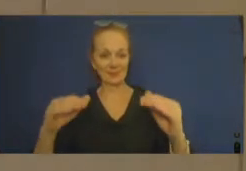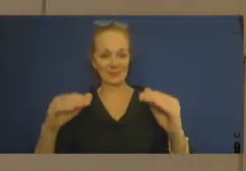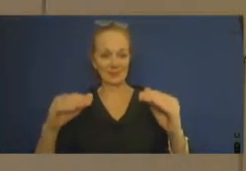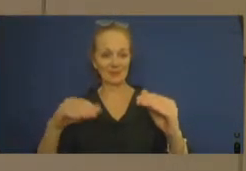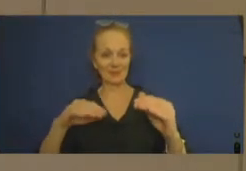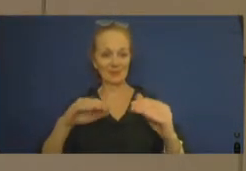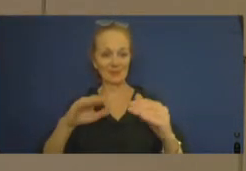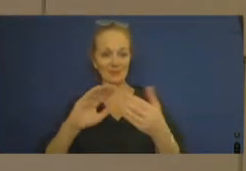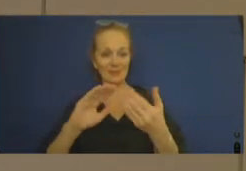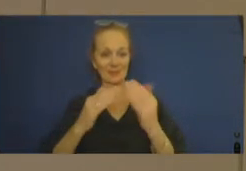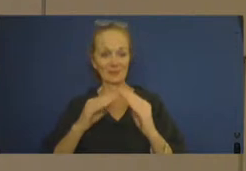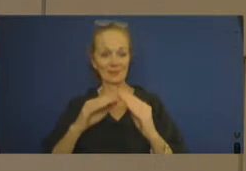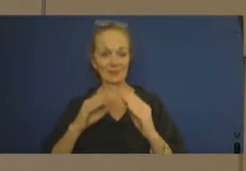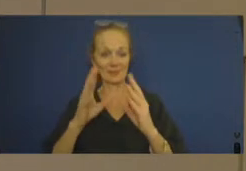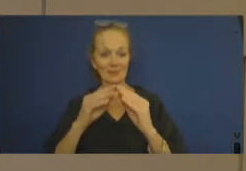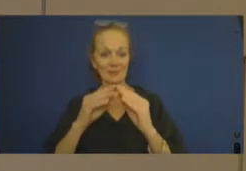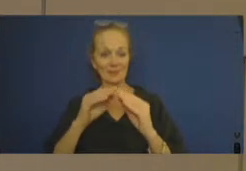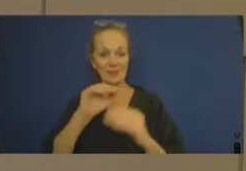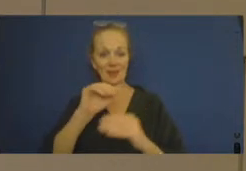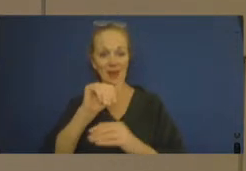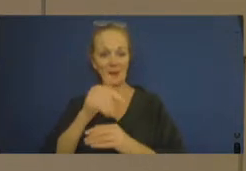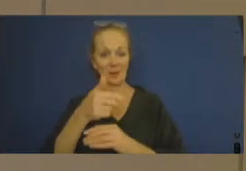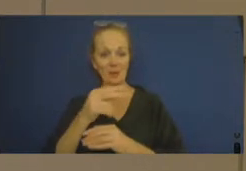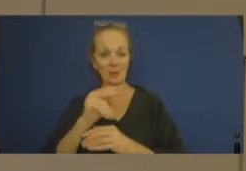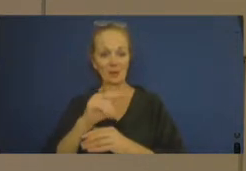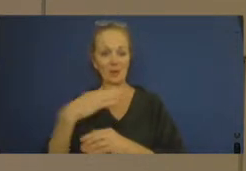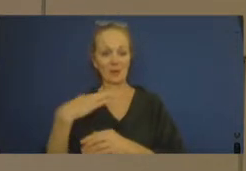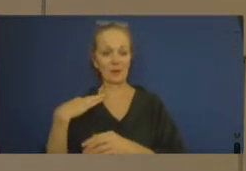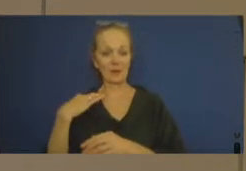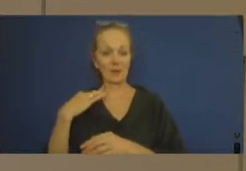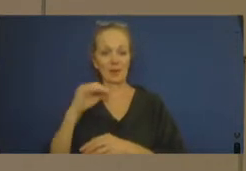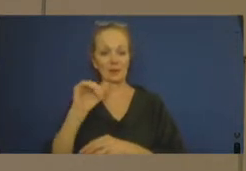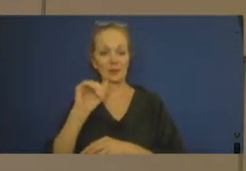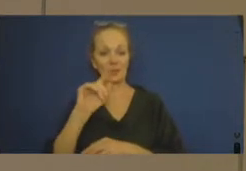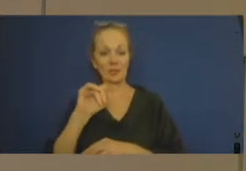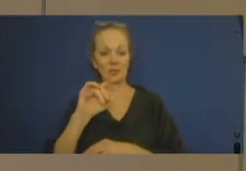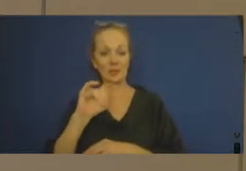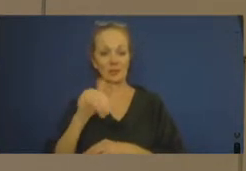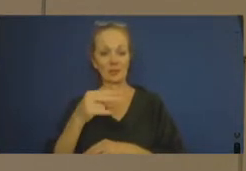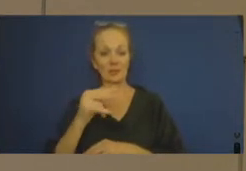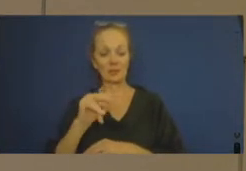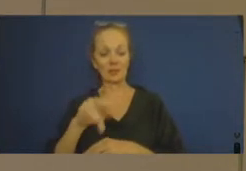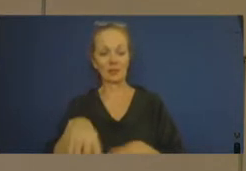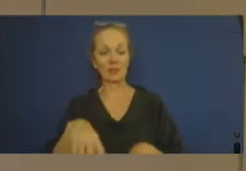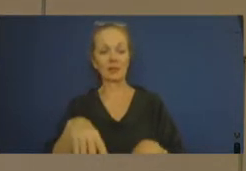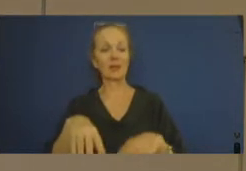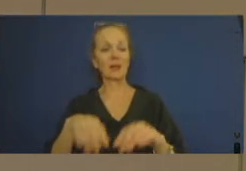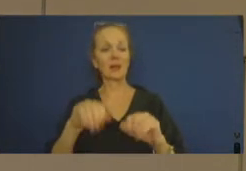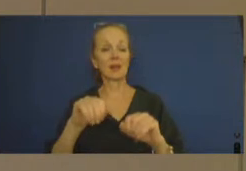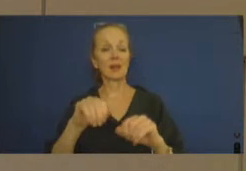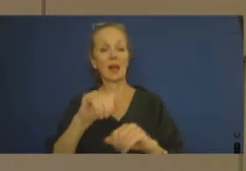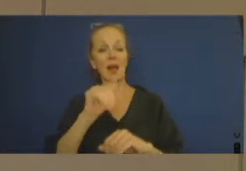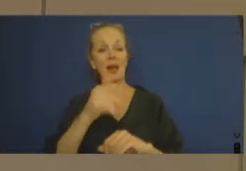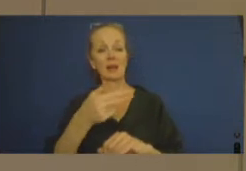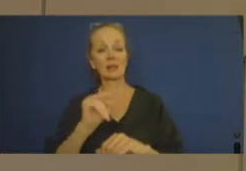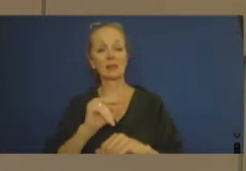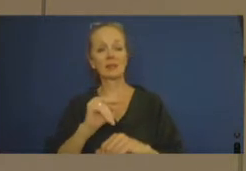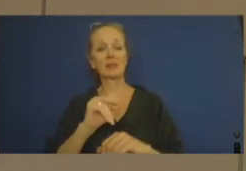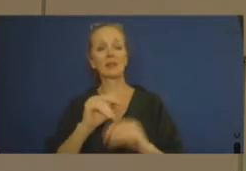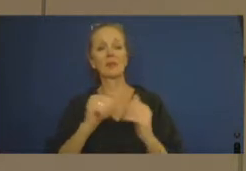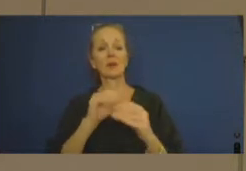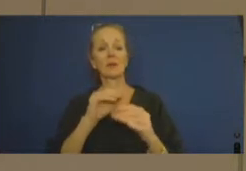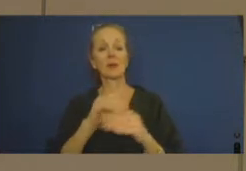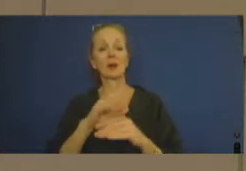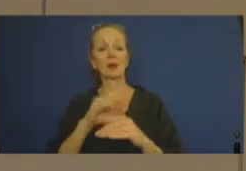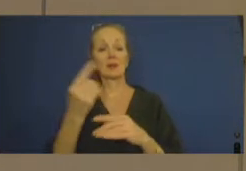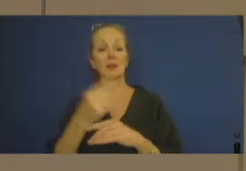the Alverton Area Voluntary Annexation, and adopt an annexation ordinance with effective date of